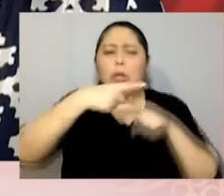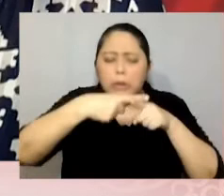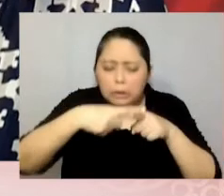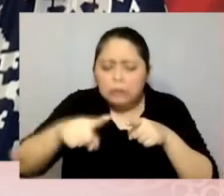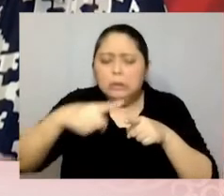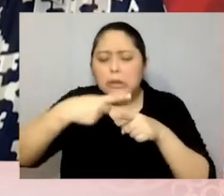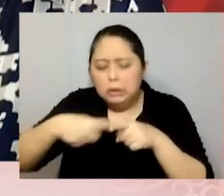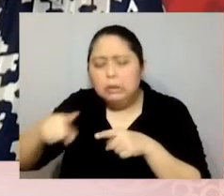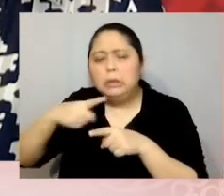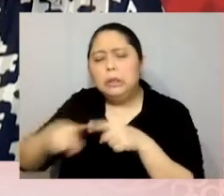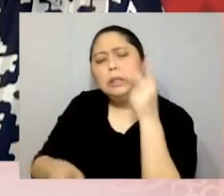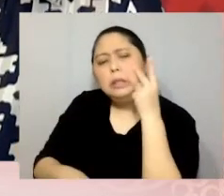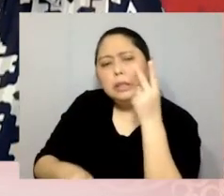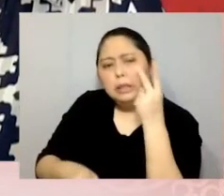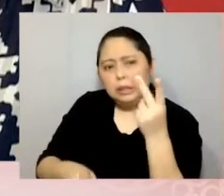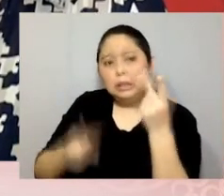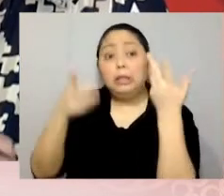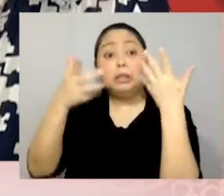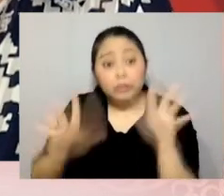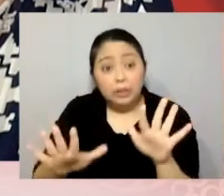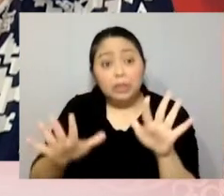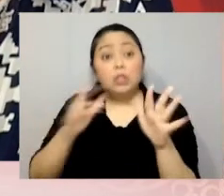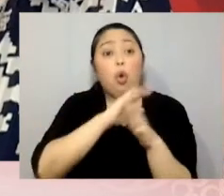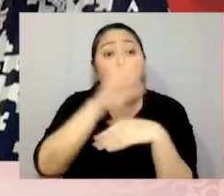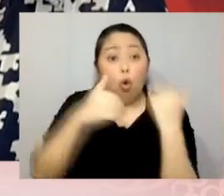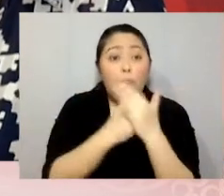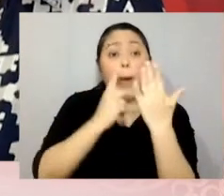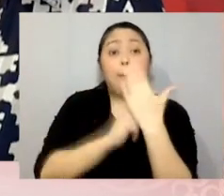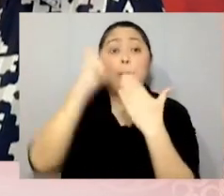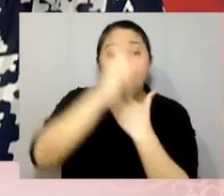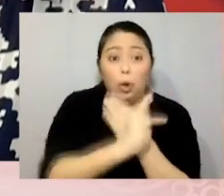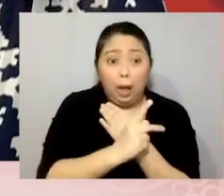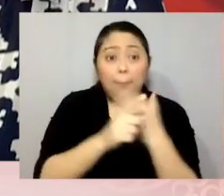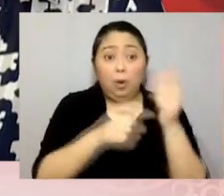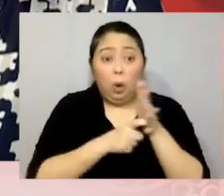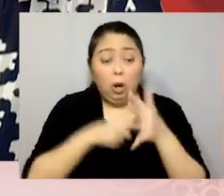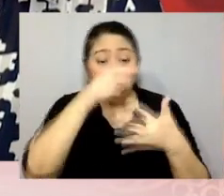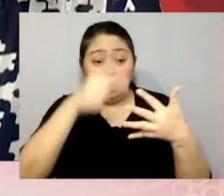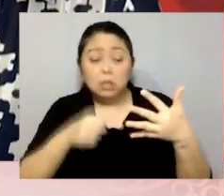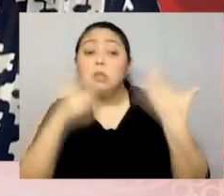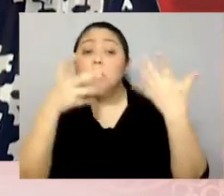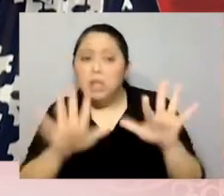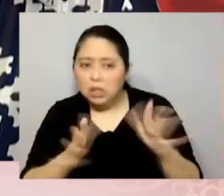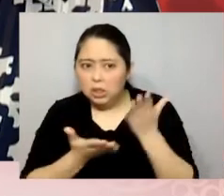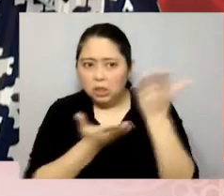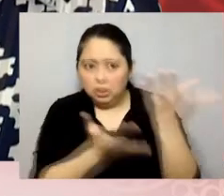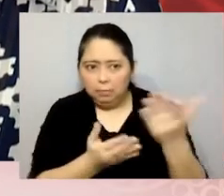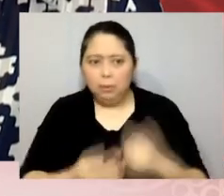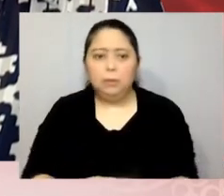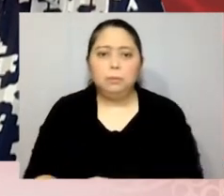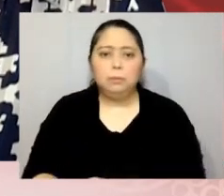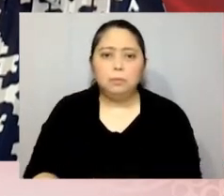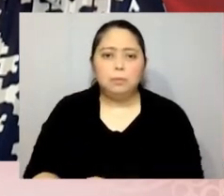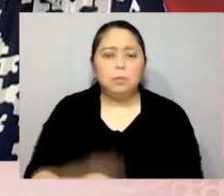By month. So does this mean that all the requirements for the program has not yet been fully